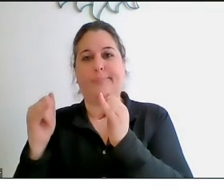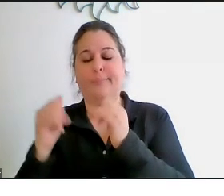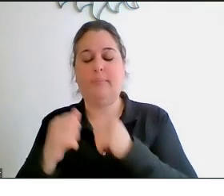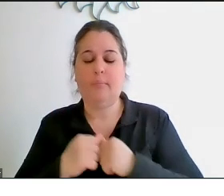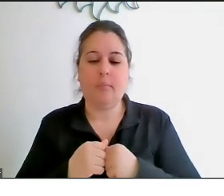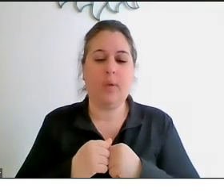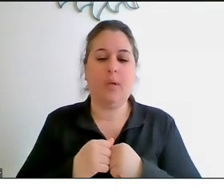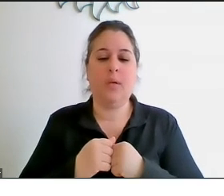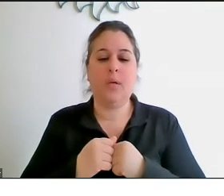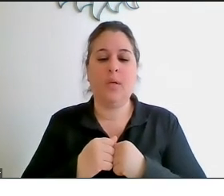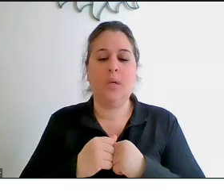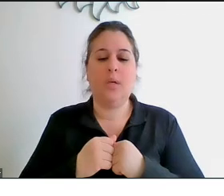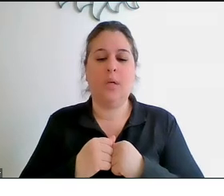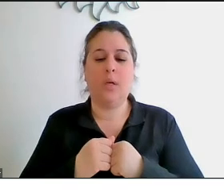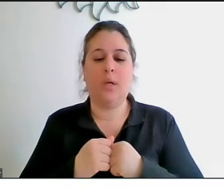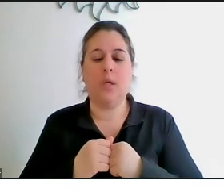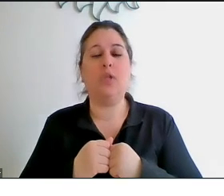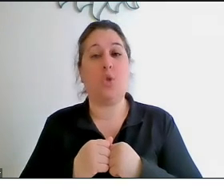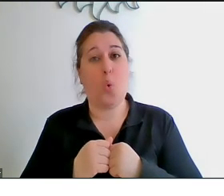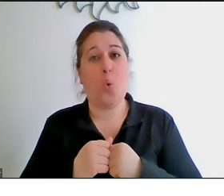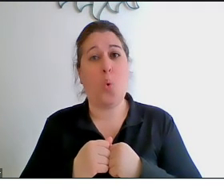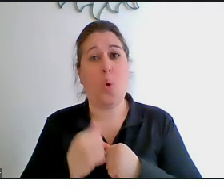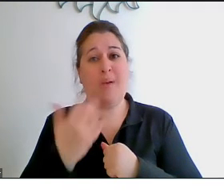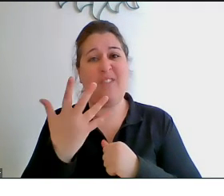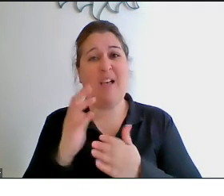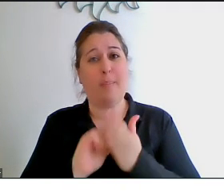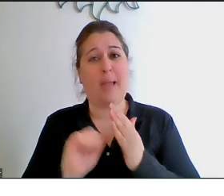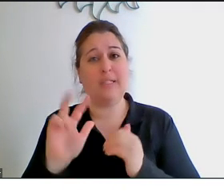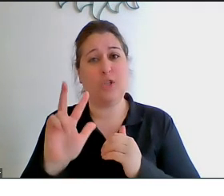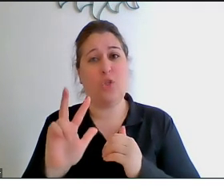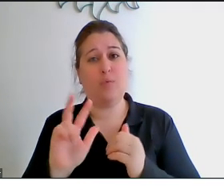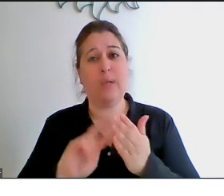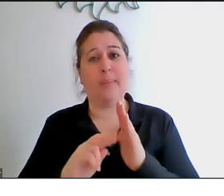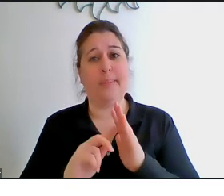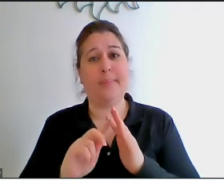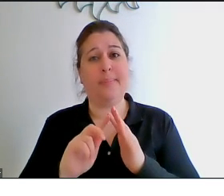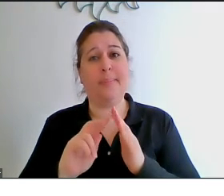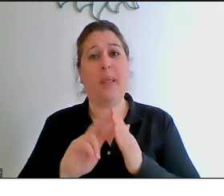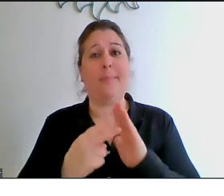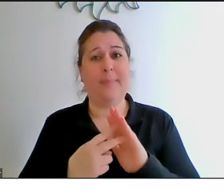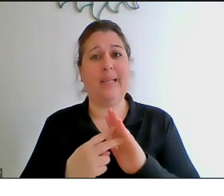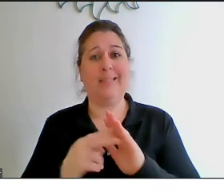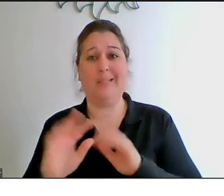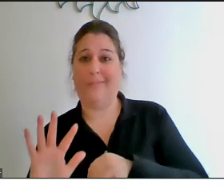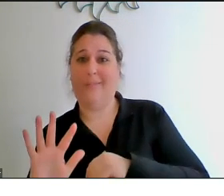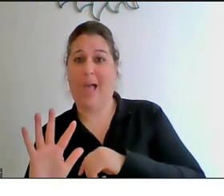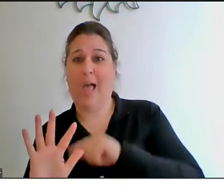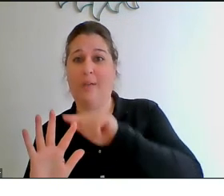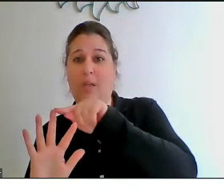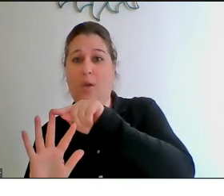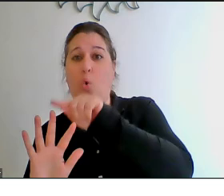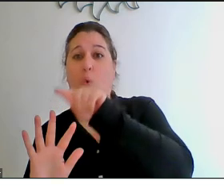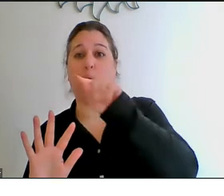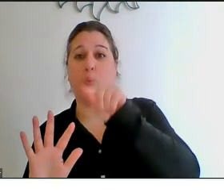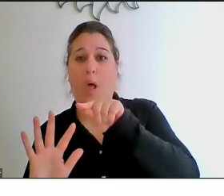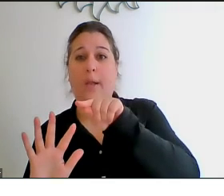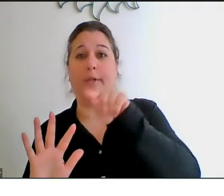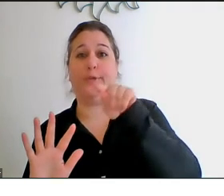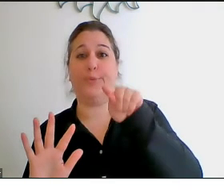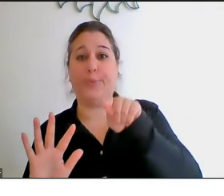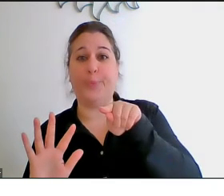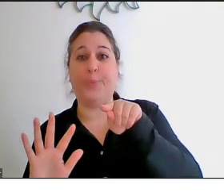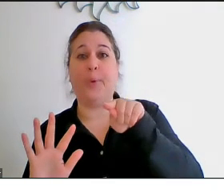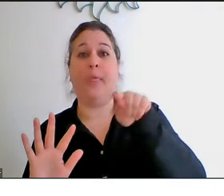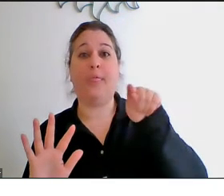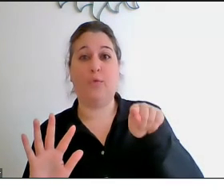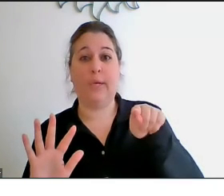to the left. So just to help, I'm going to go 1, 2, 3. I'm going to land at 2. Draw my dotted line